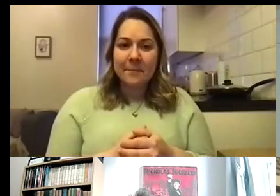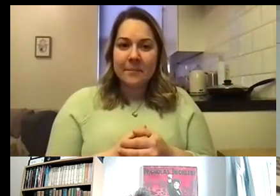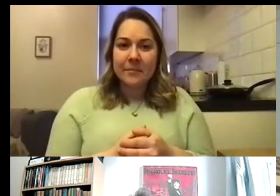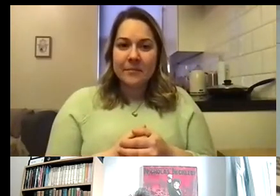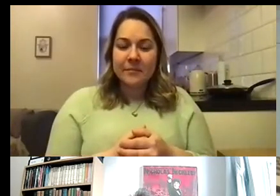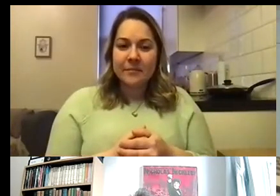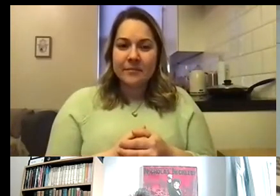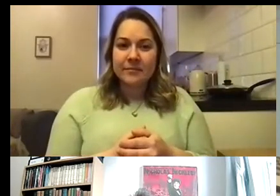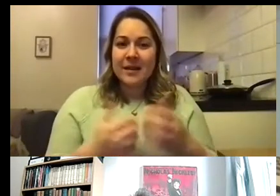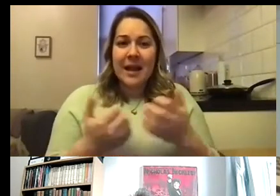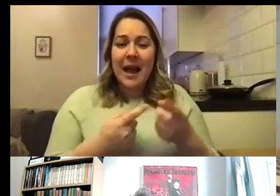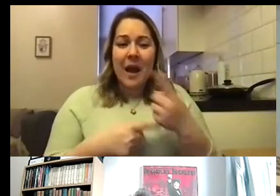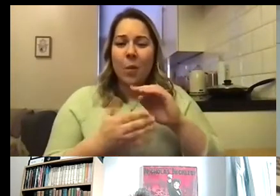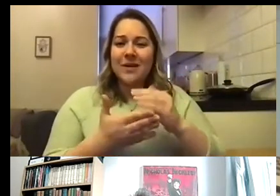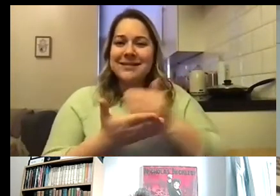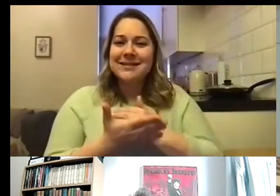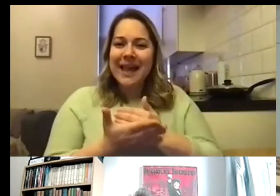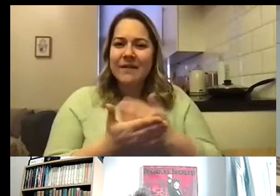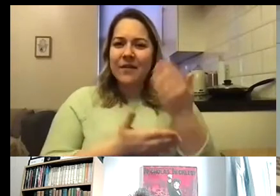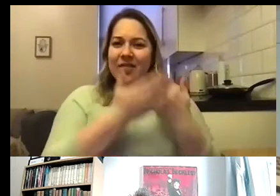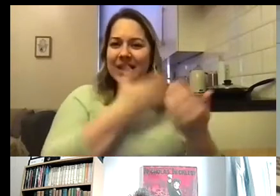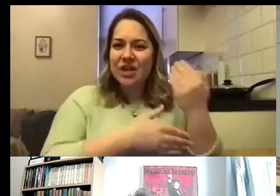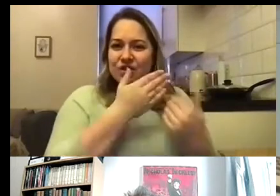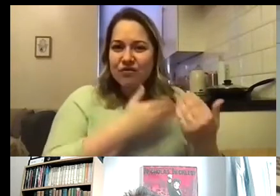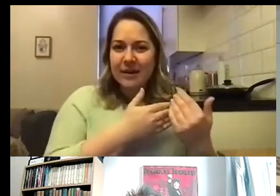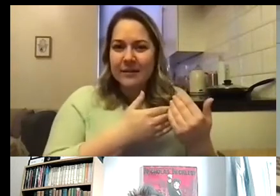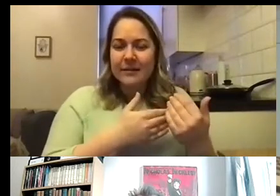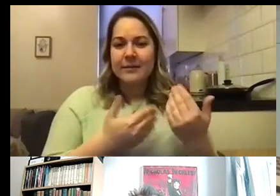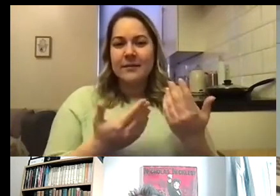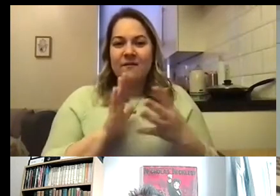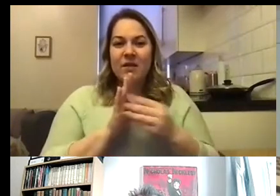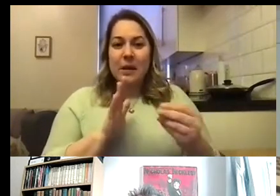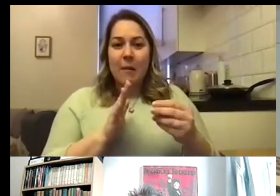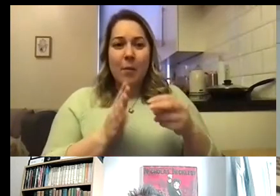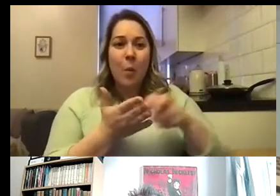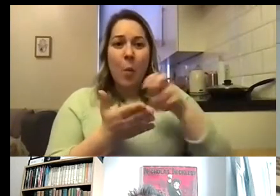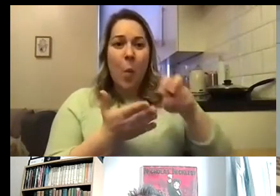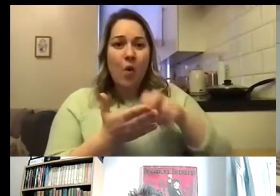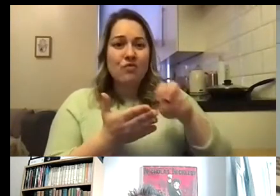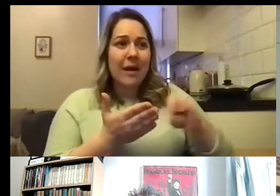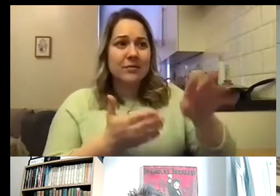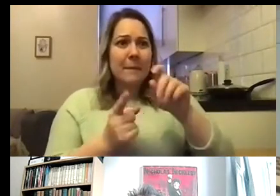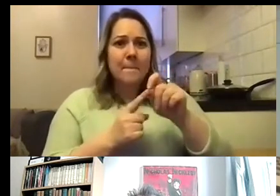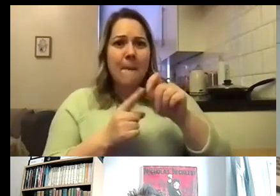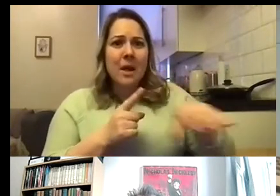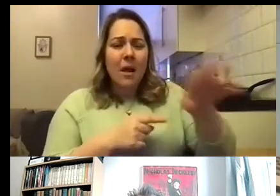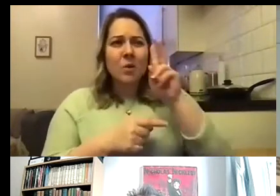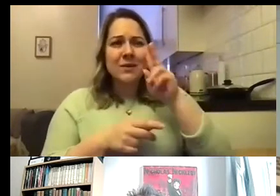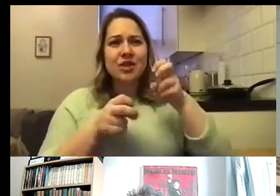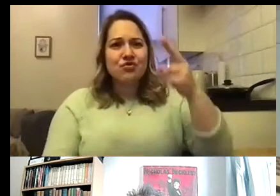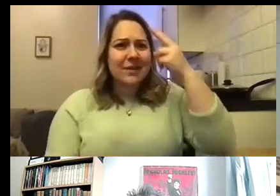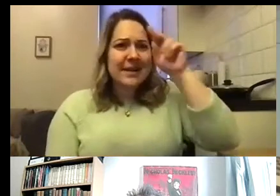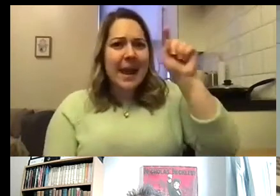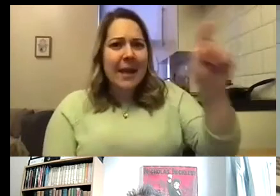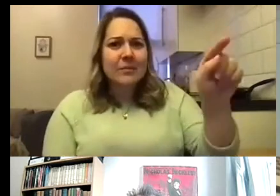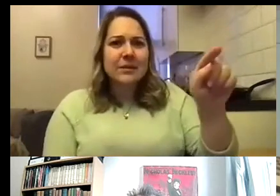of preserve those histories. And I've seen, you know, a short walk around Poplar and you will start to notice, especially street names. We have